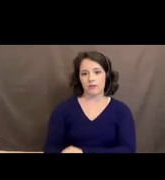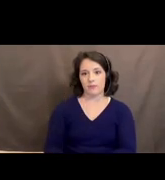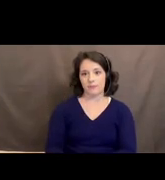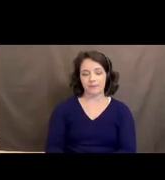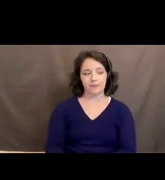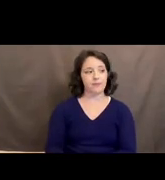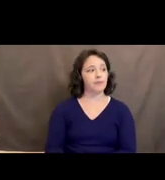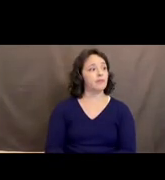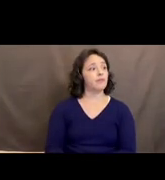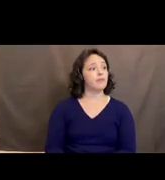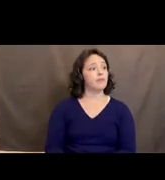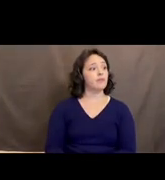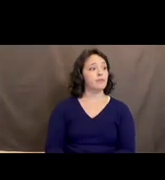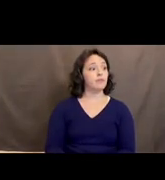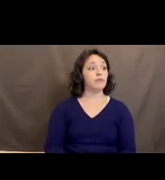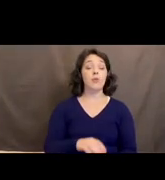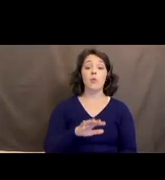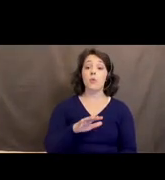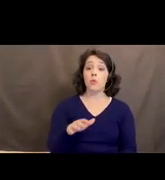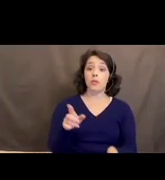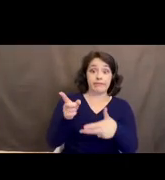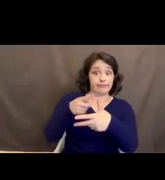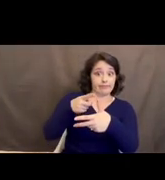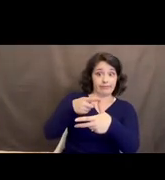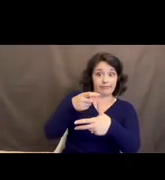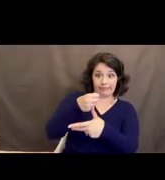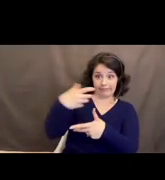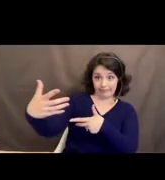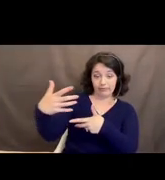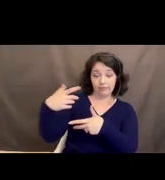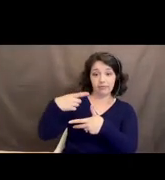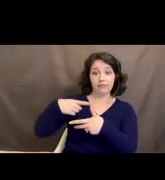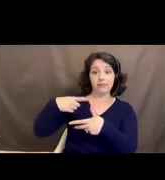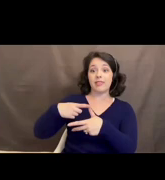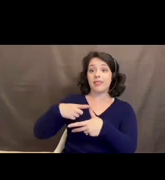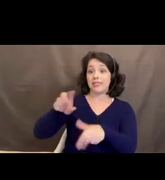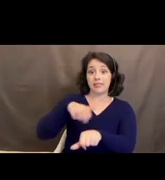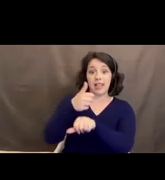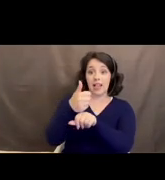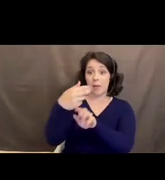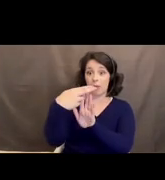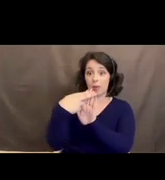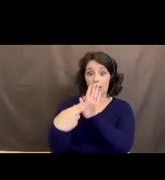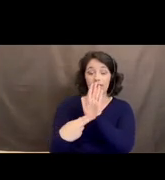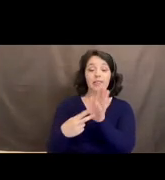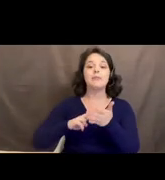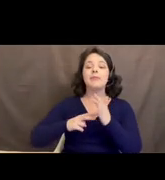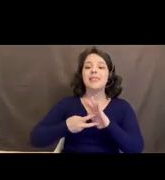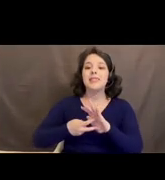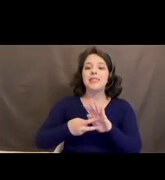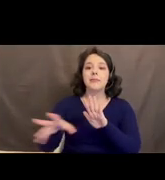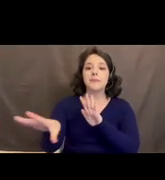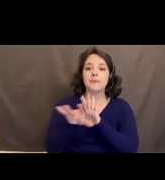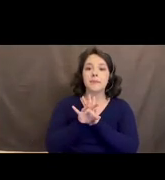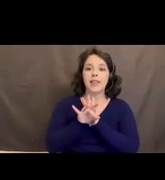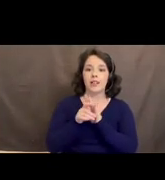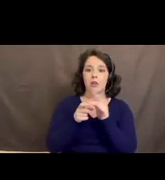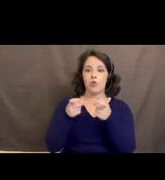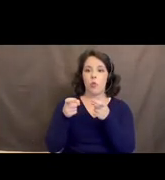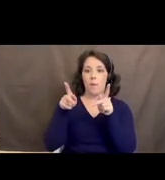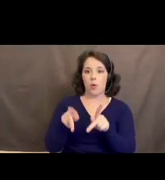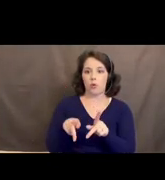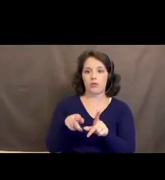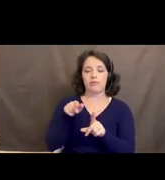So step one, part of it is create your login. So we're looking for the control person to actually put in their